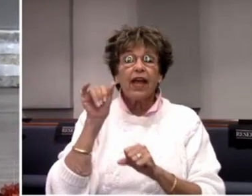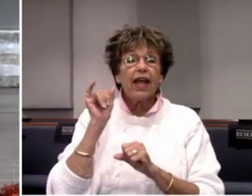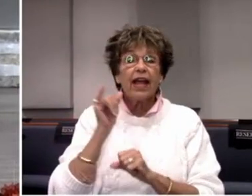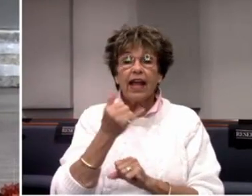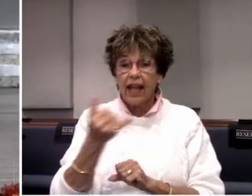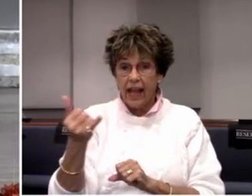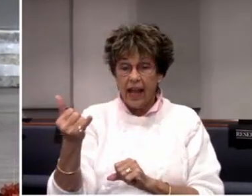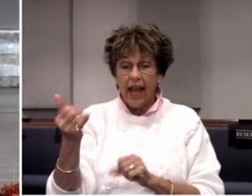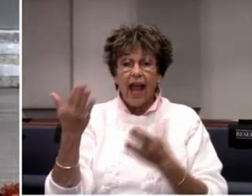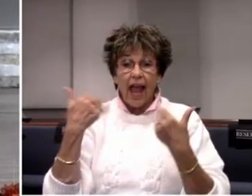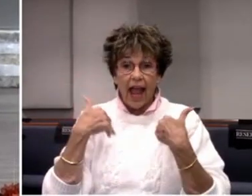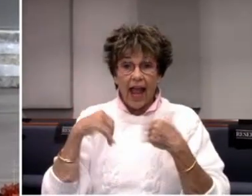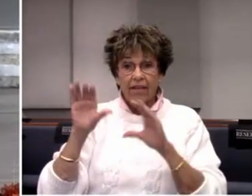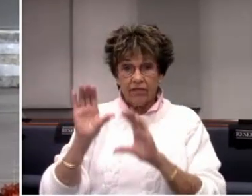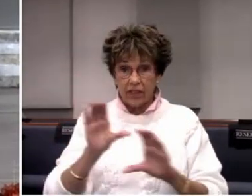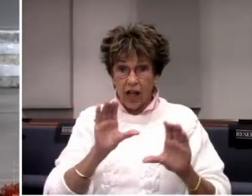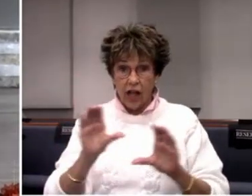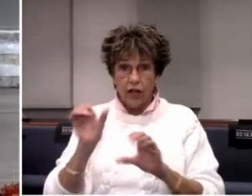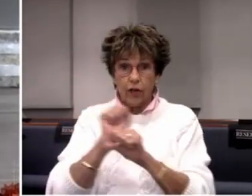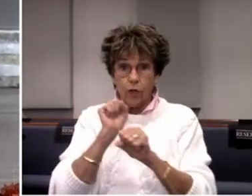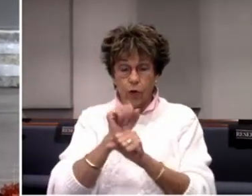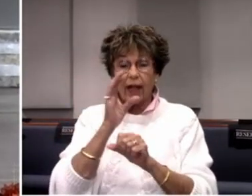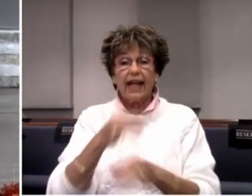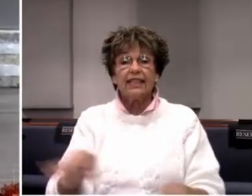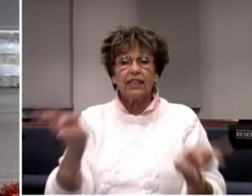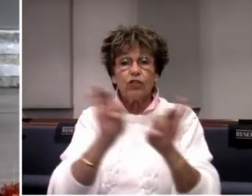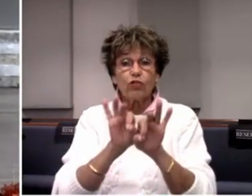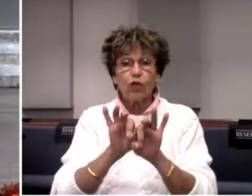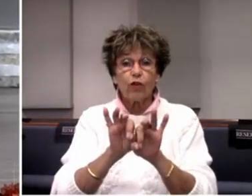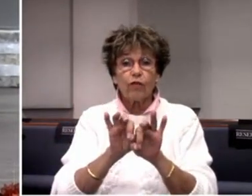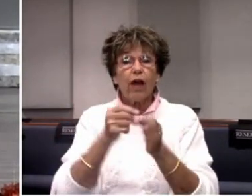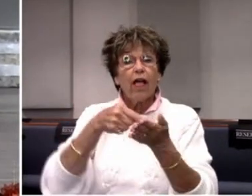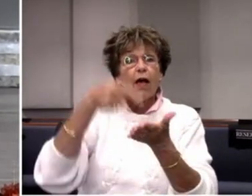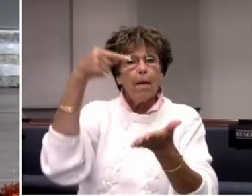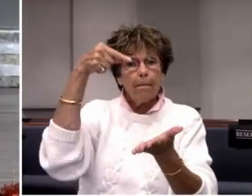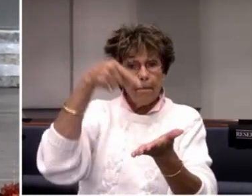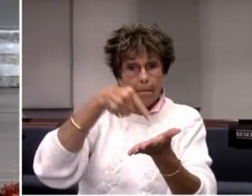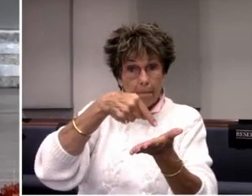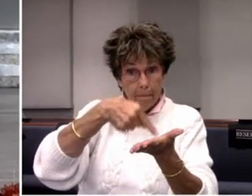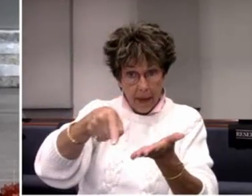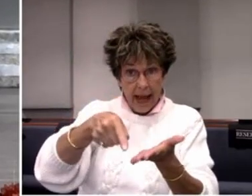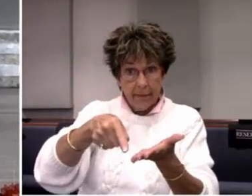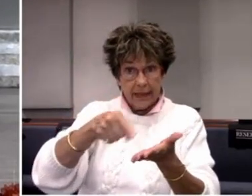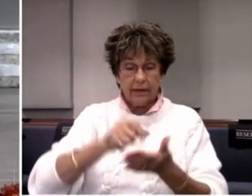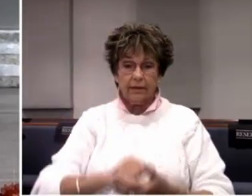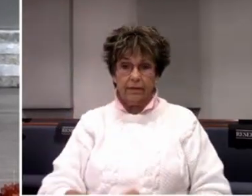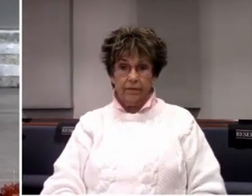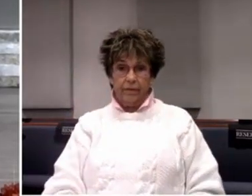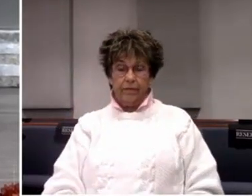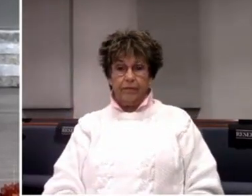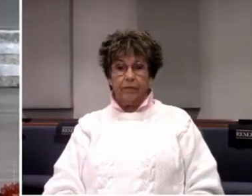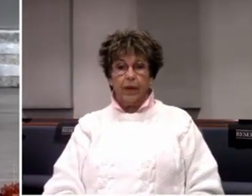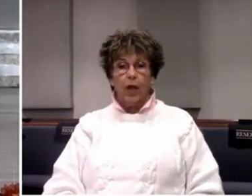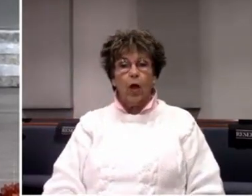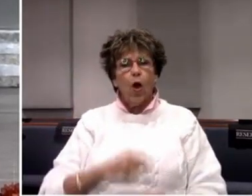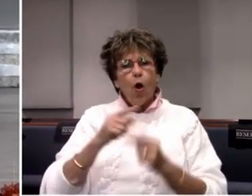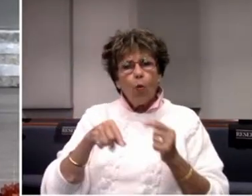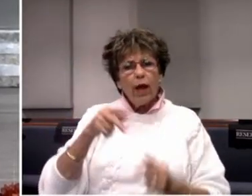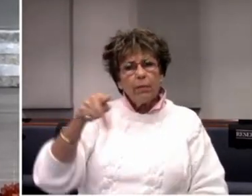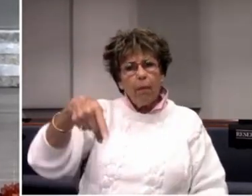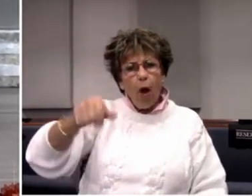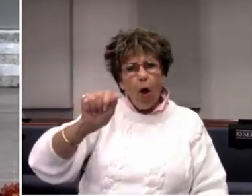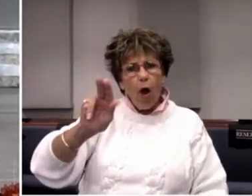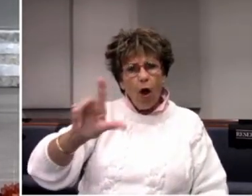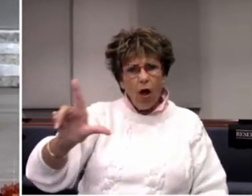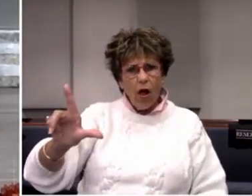work, they deserve the payment. So when the Apostle Paul here is dealing with